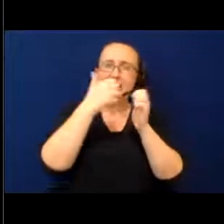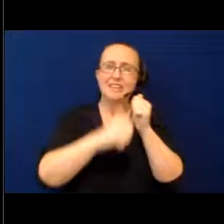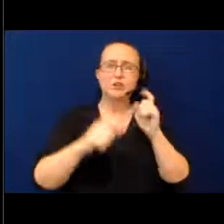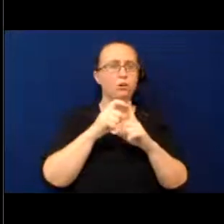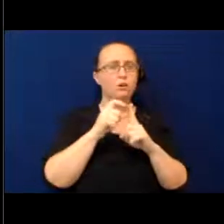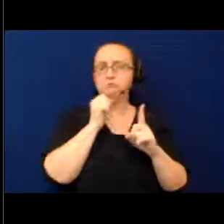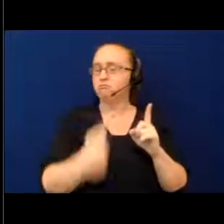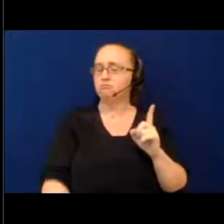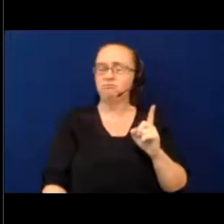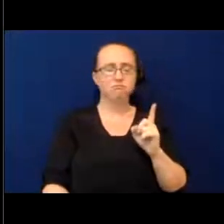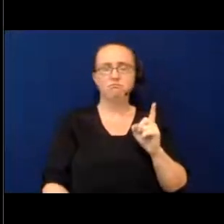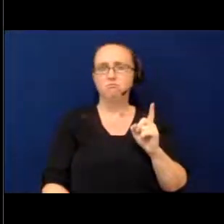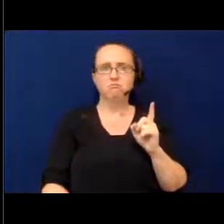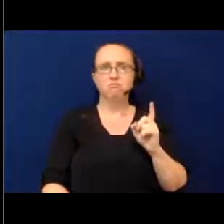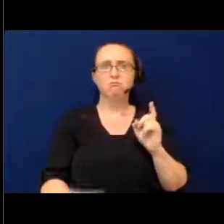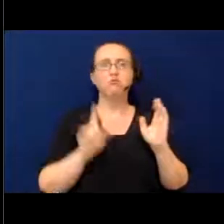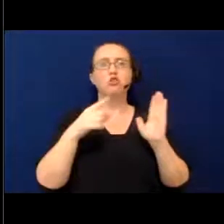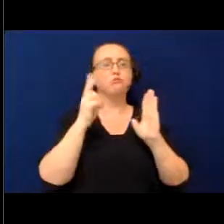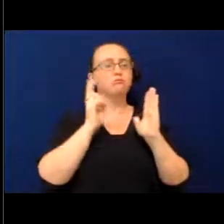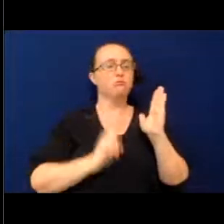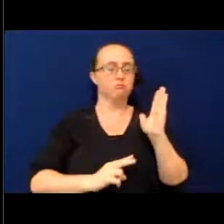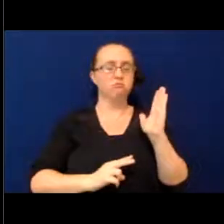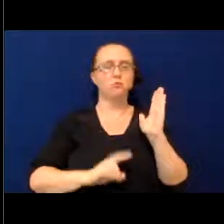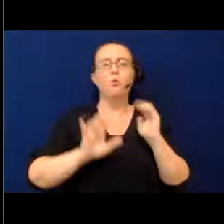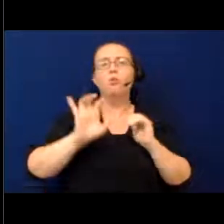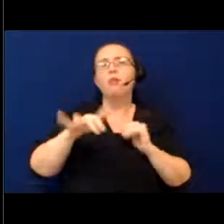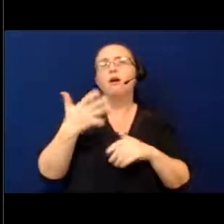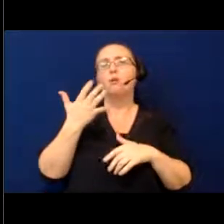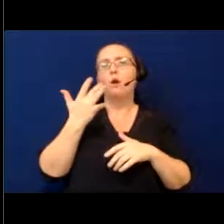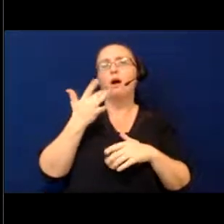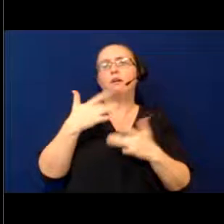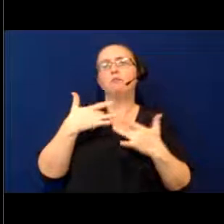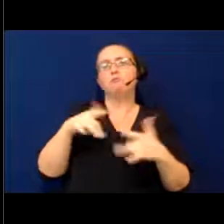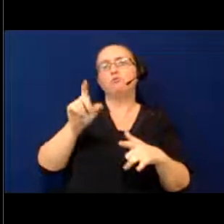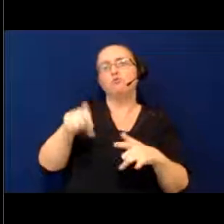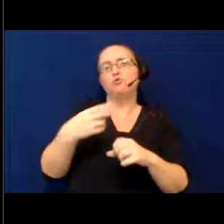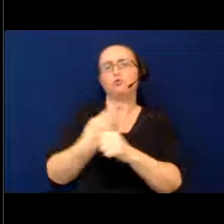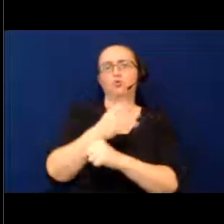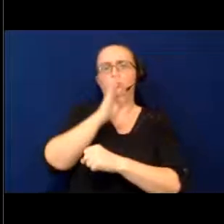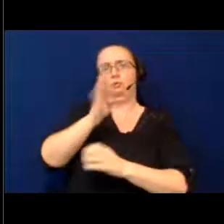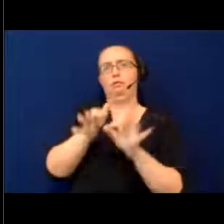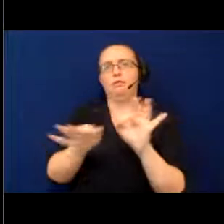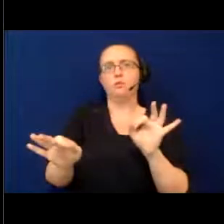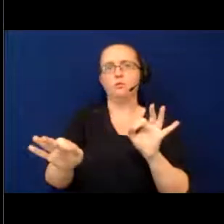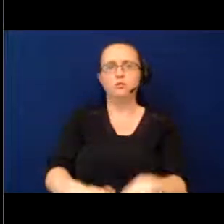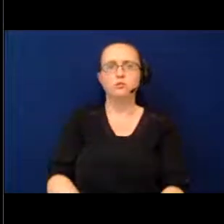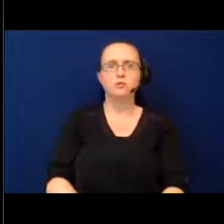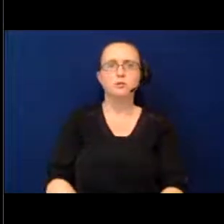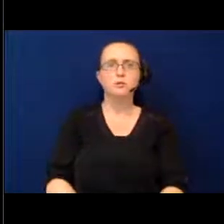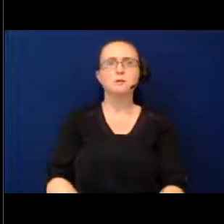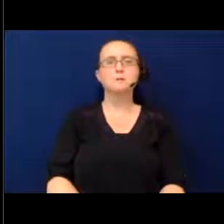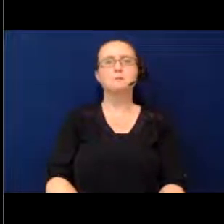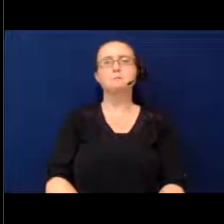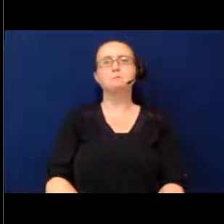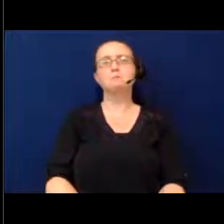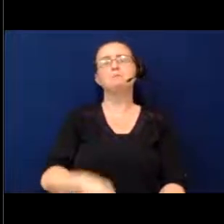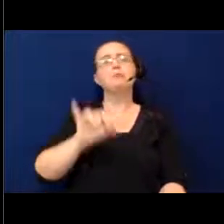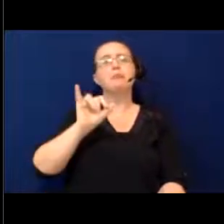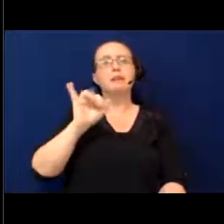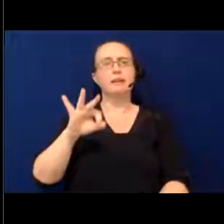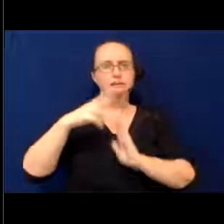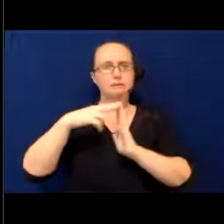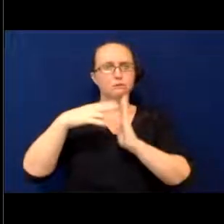So these are some of the reasons that we should be using plain language. And what happens when our readers don't